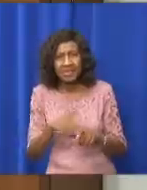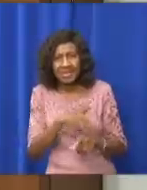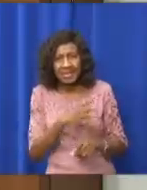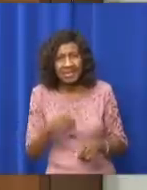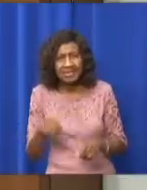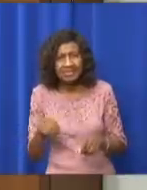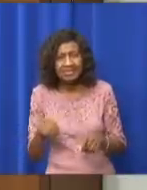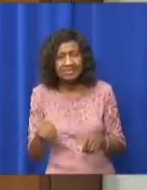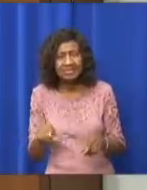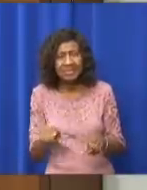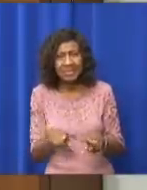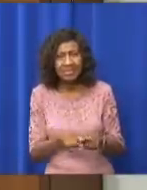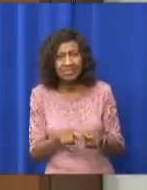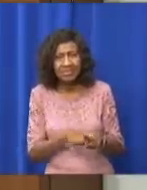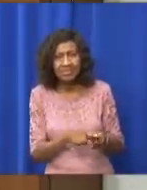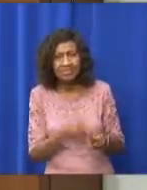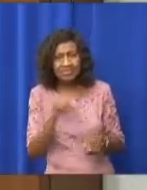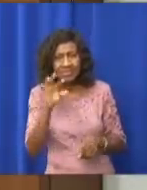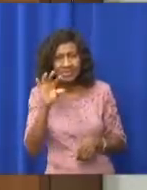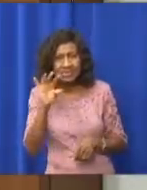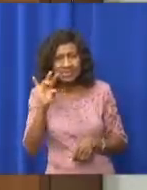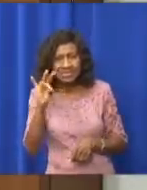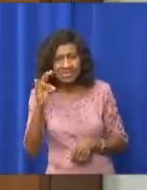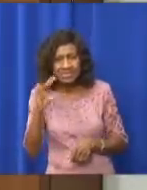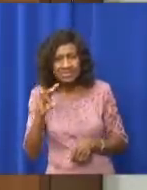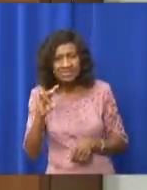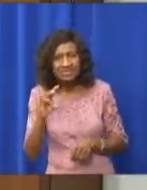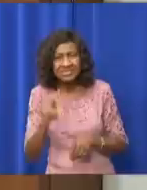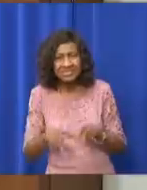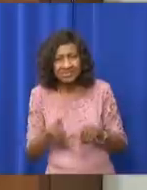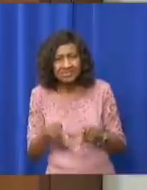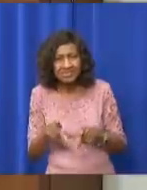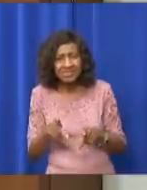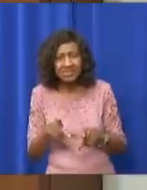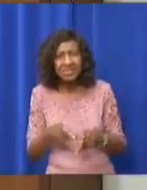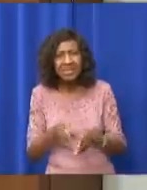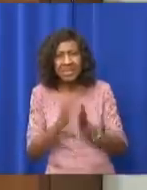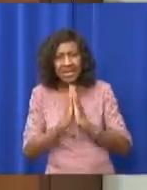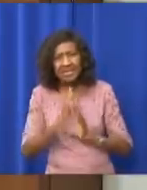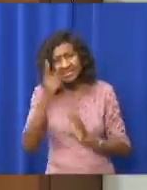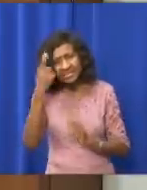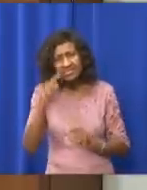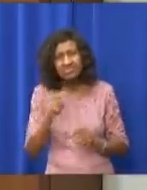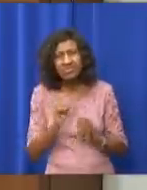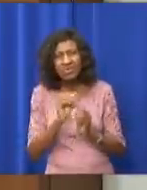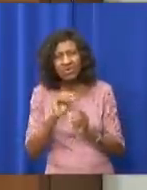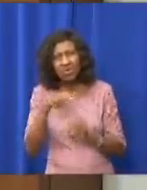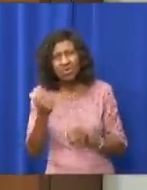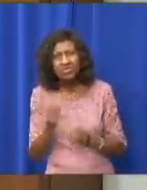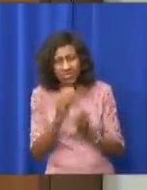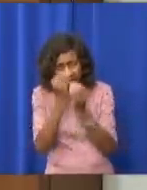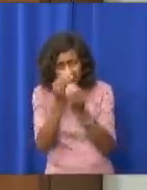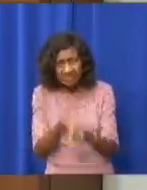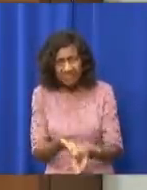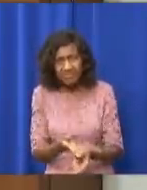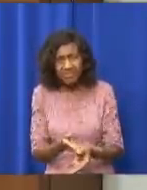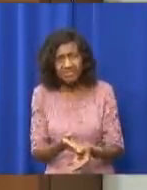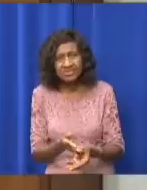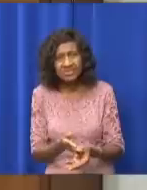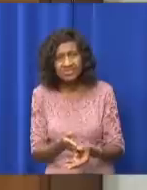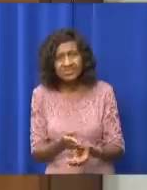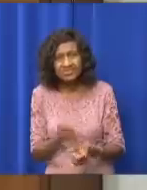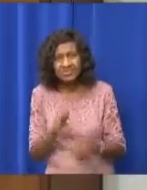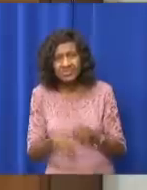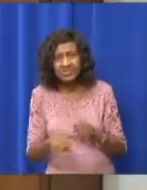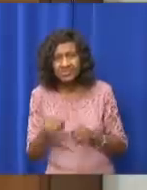calls were not flu related. They were people asking for their results and seeking other information not related to being unwell. So in fact